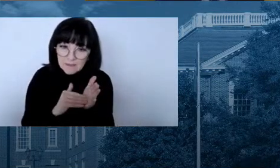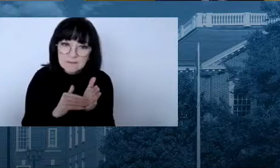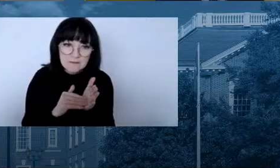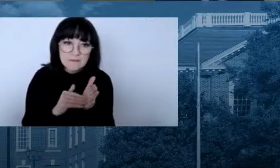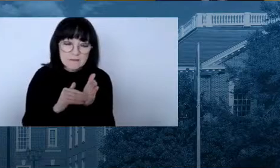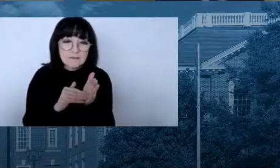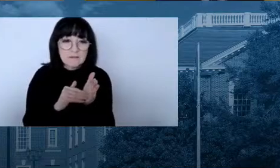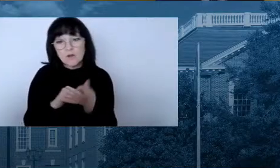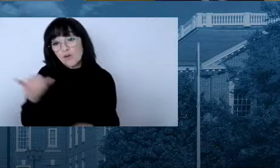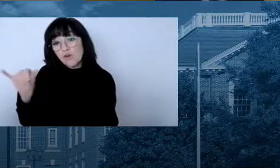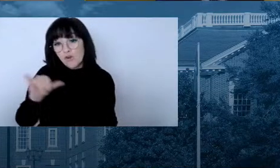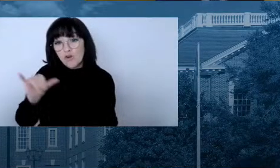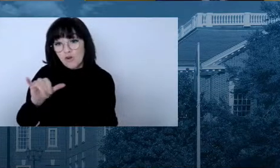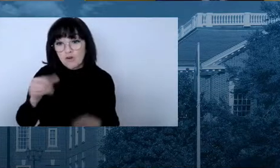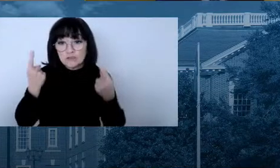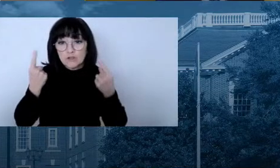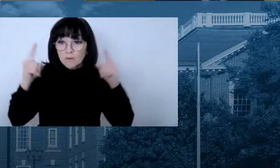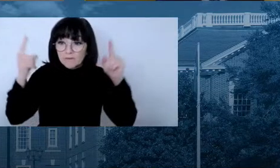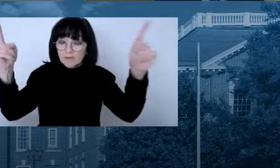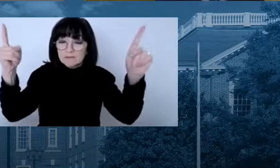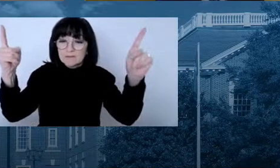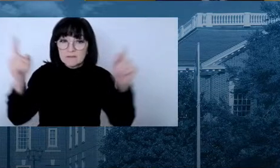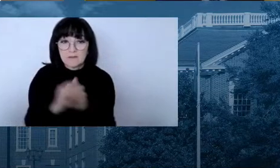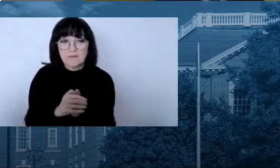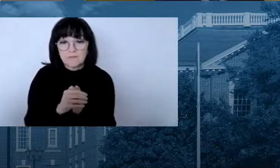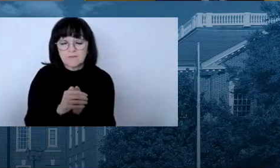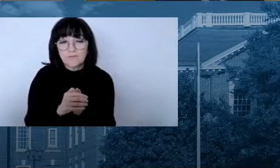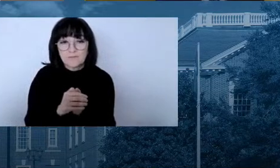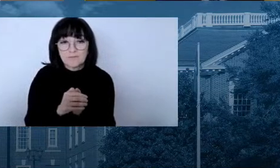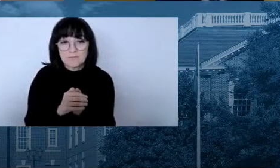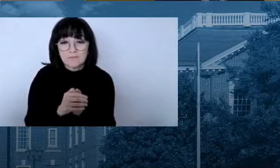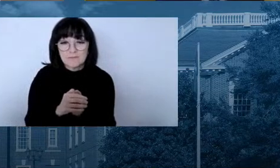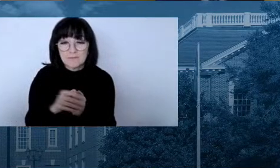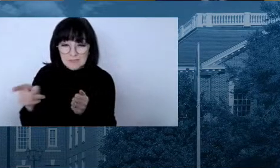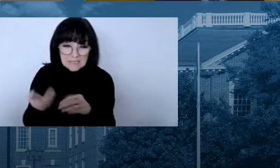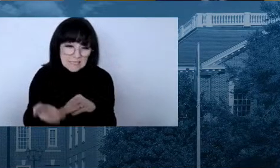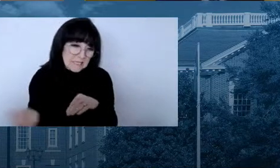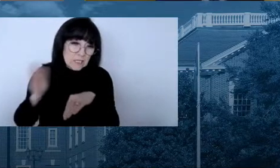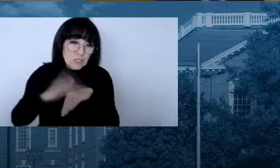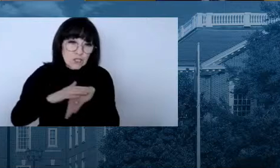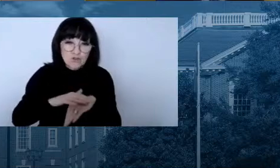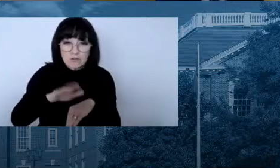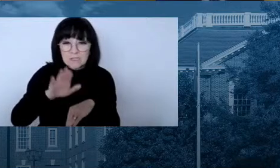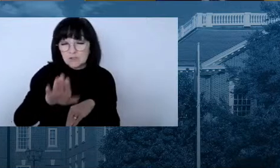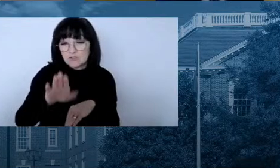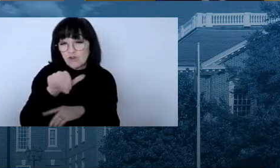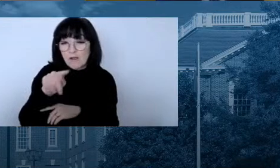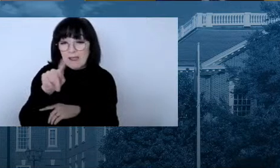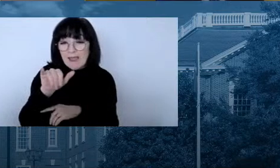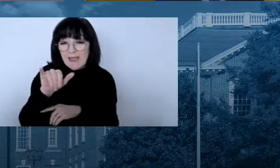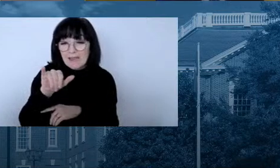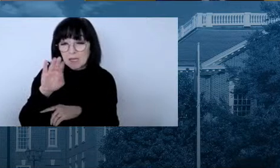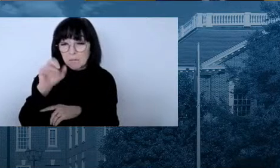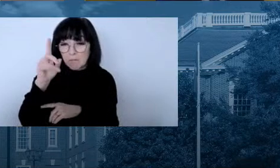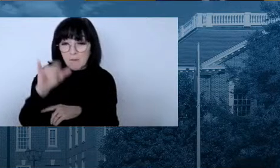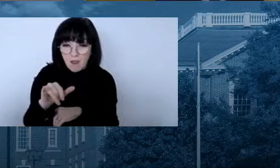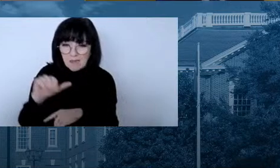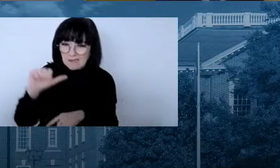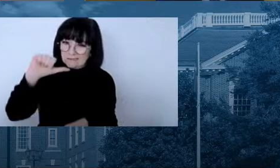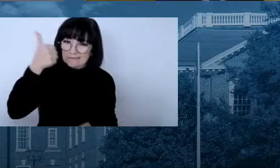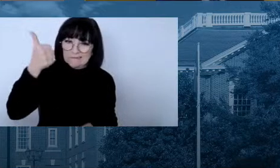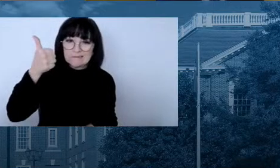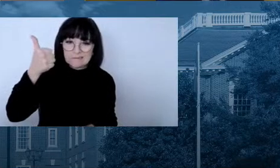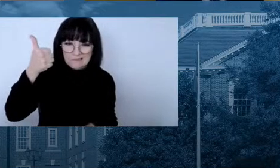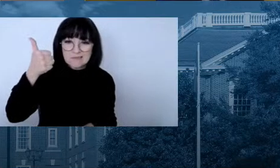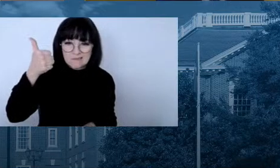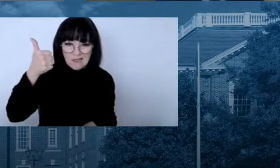also very effective. It on average, it increases your antibody levels tenfold. So you have about a tenfold increase in your antibody